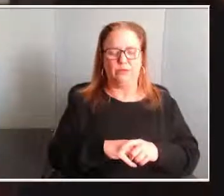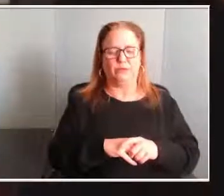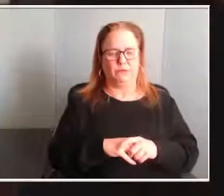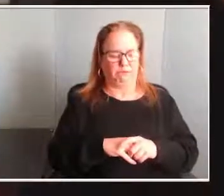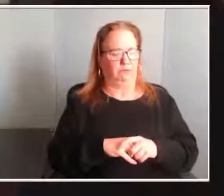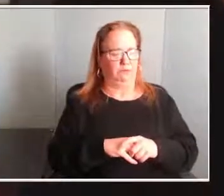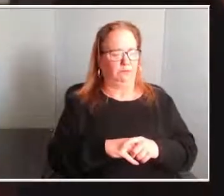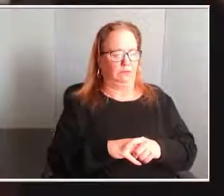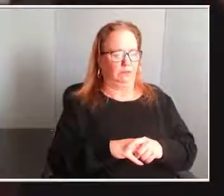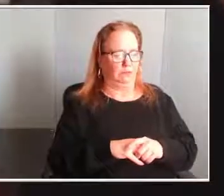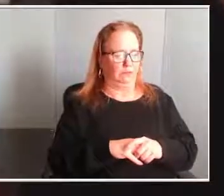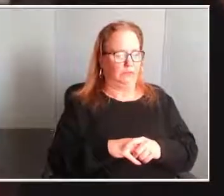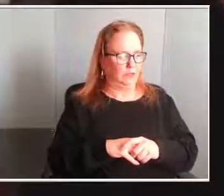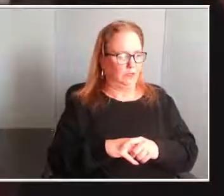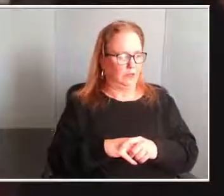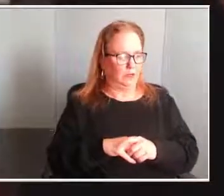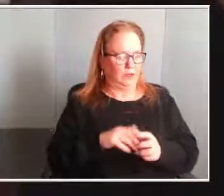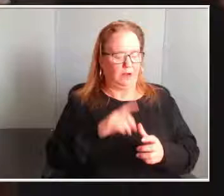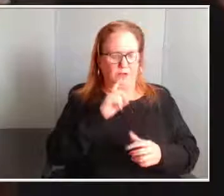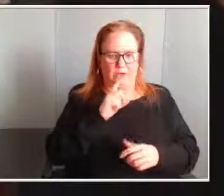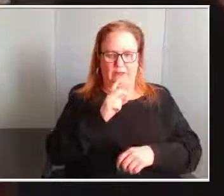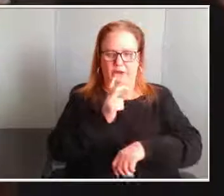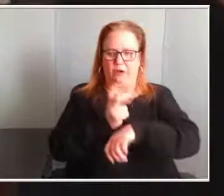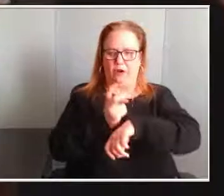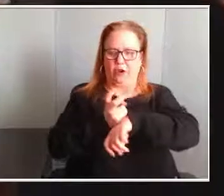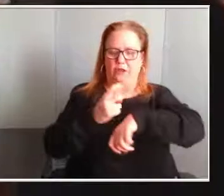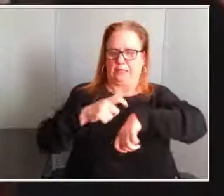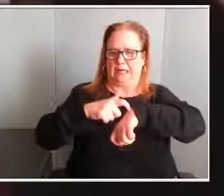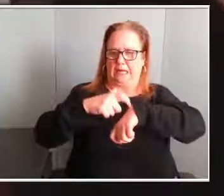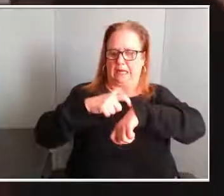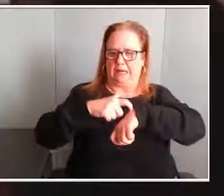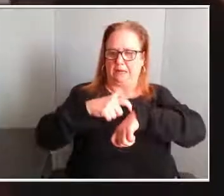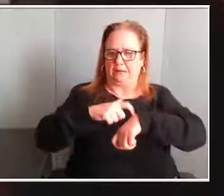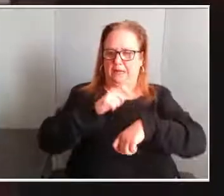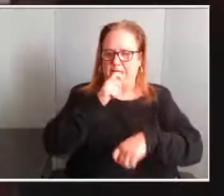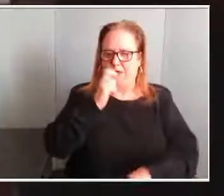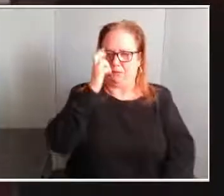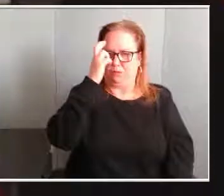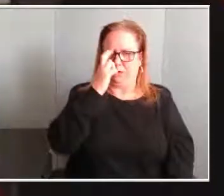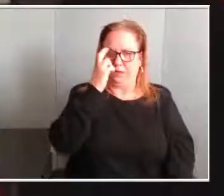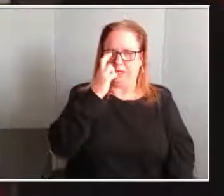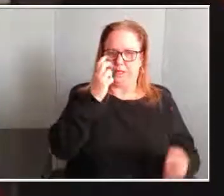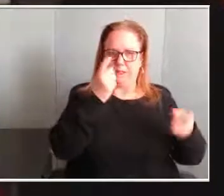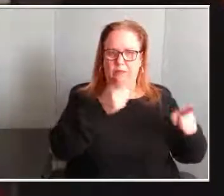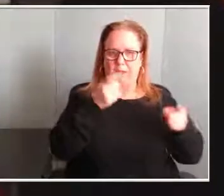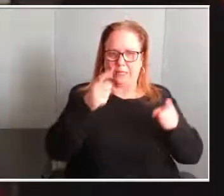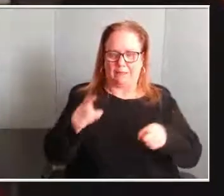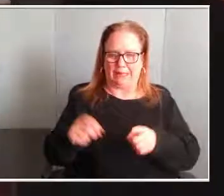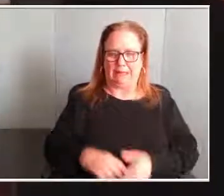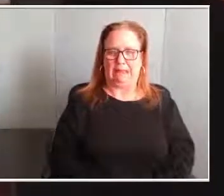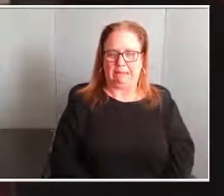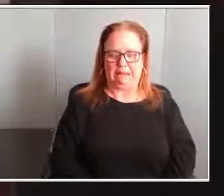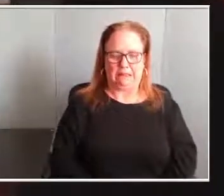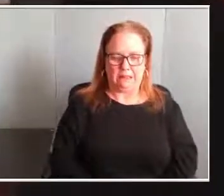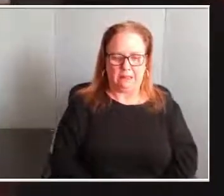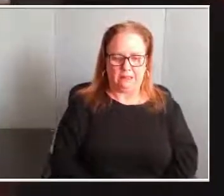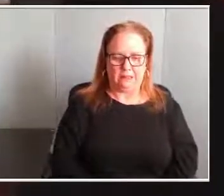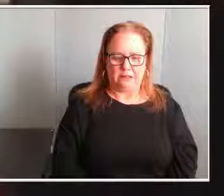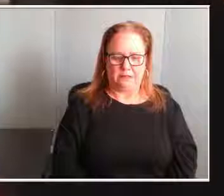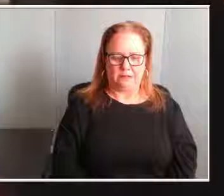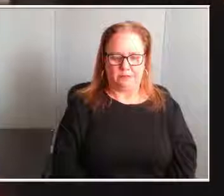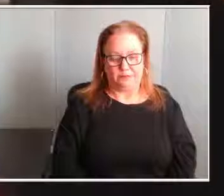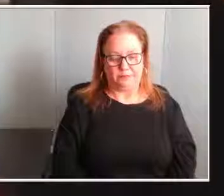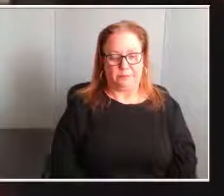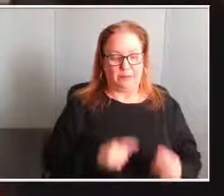was having a tough time, didn't really realize what was going on, but